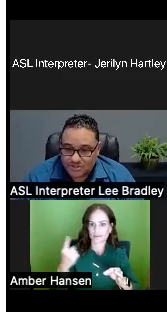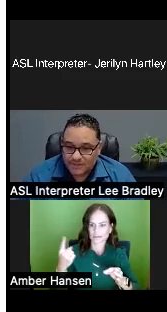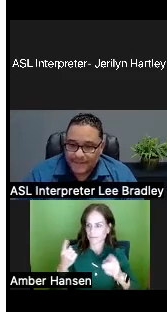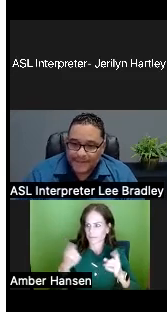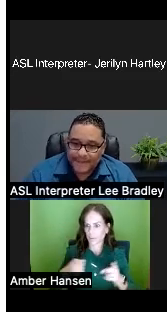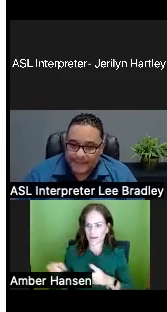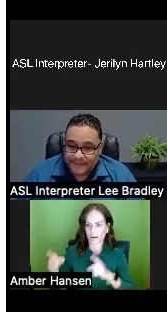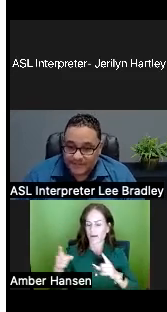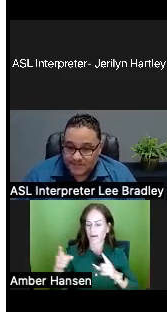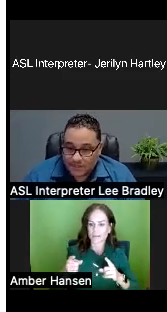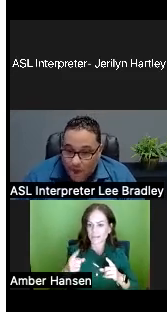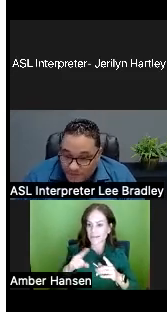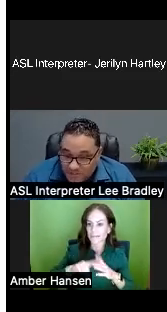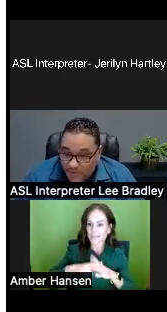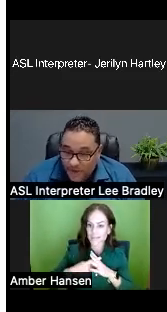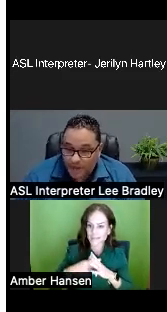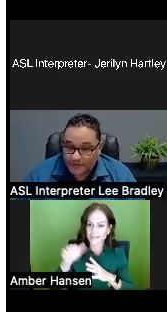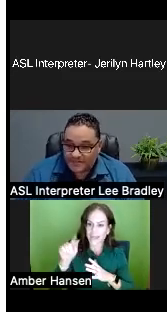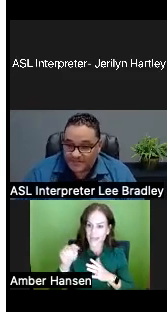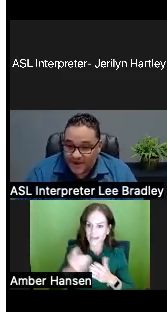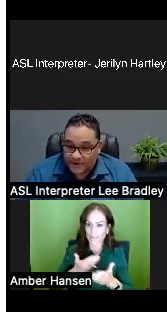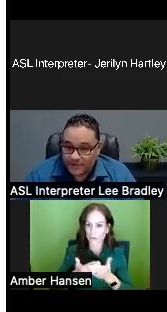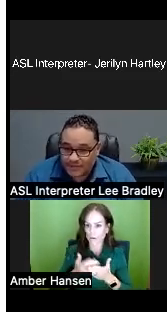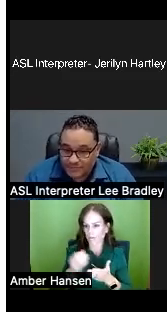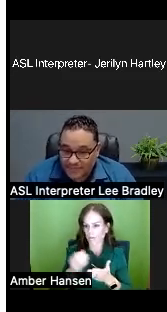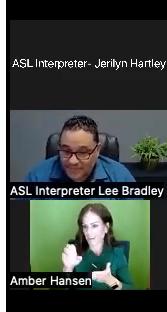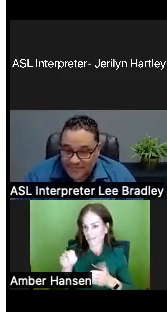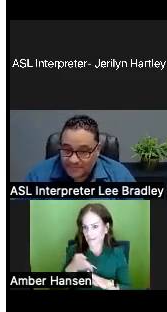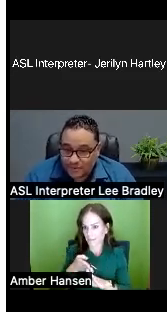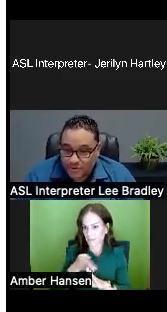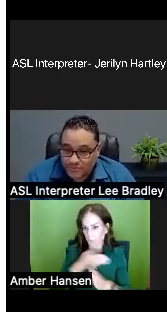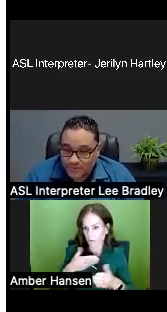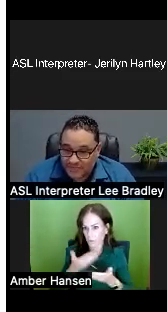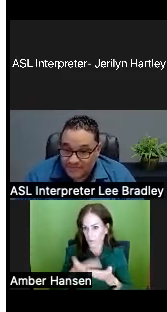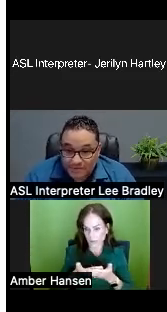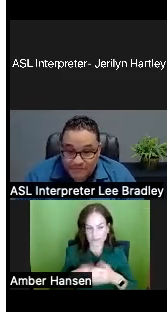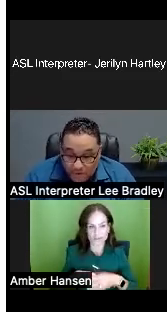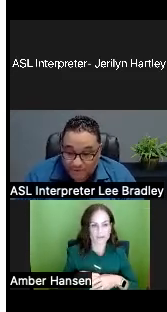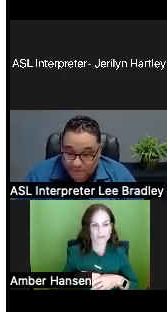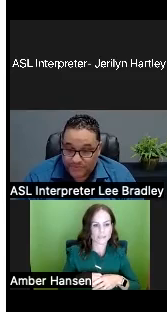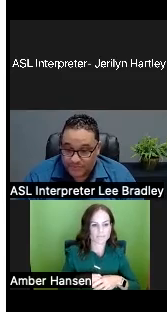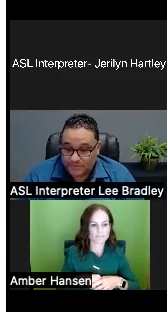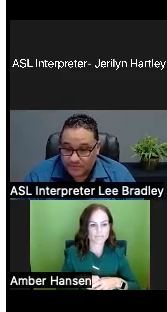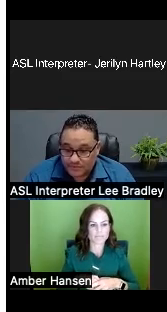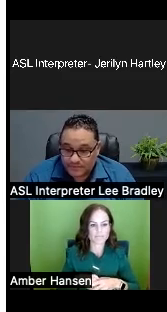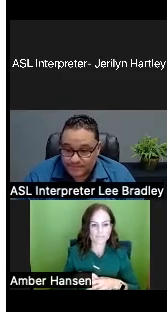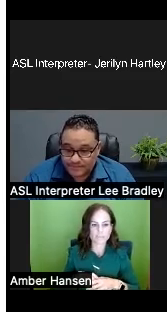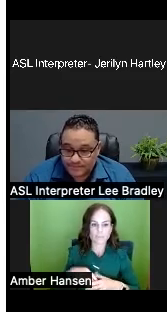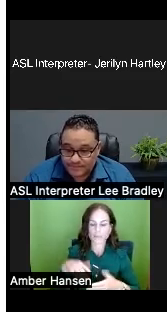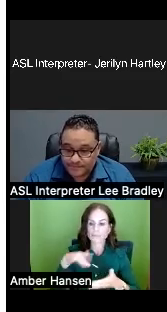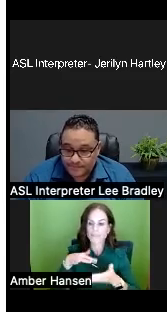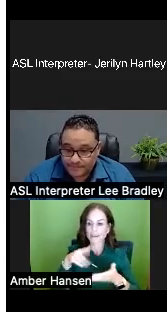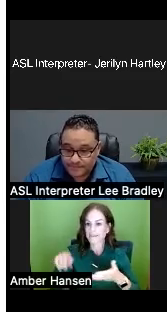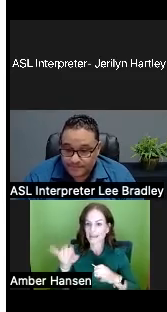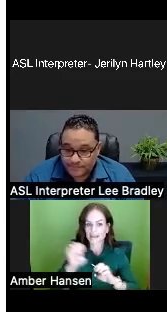language is always going on. It's there. It begins at birth and even before birth.